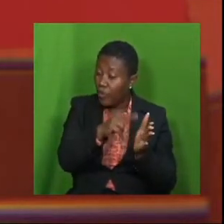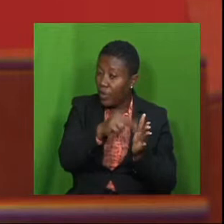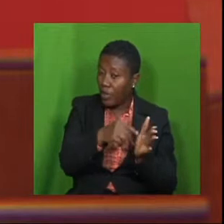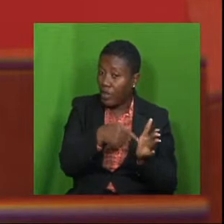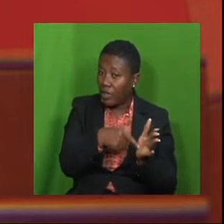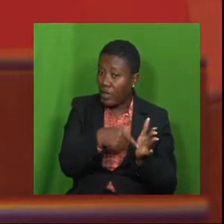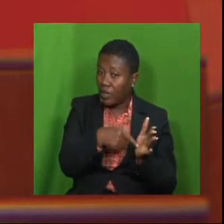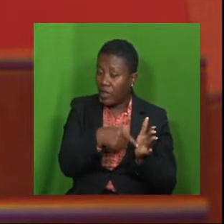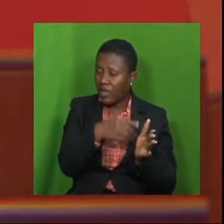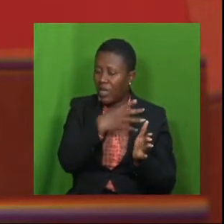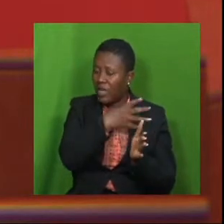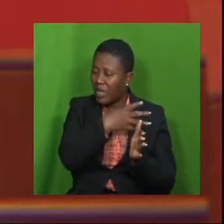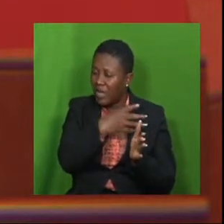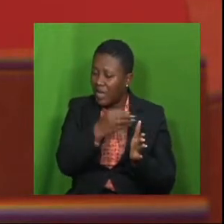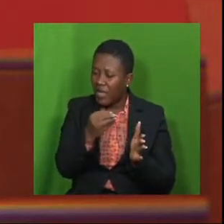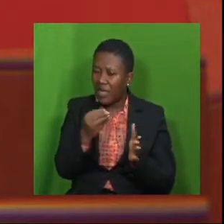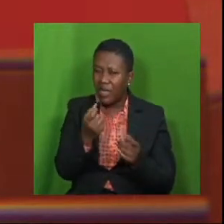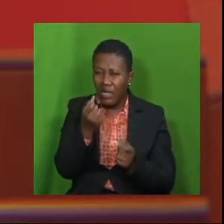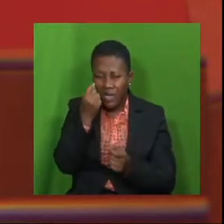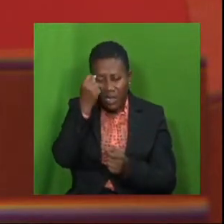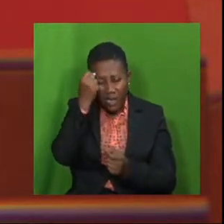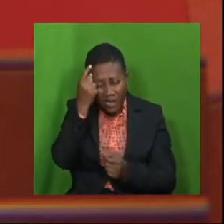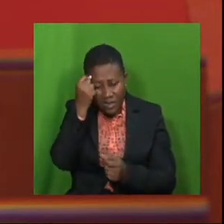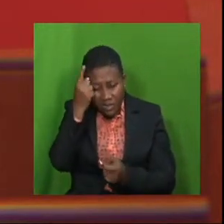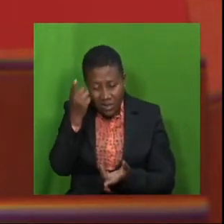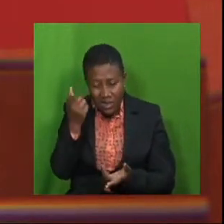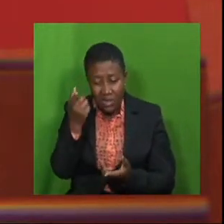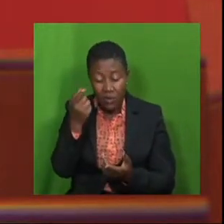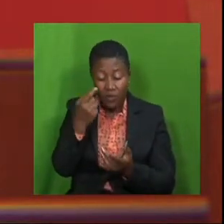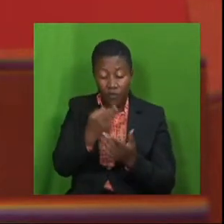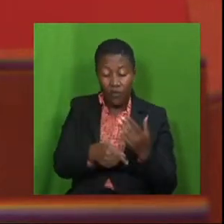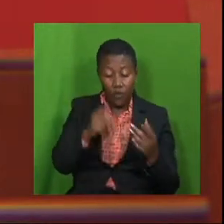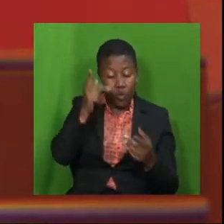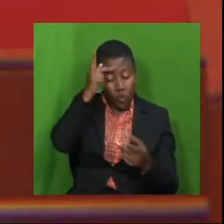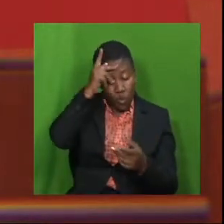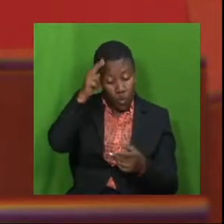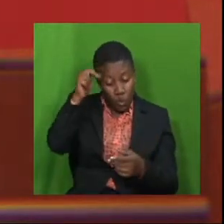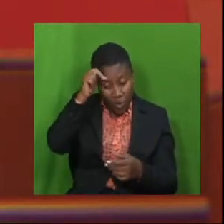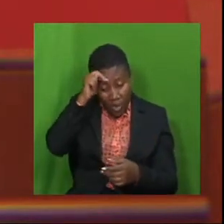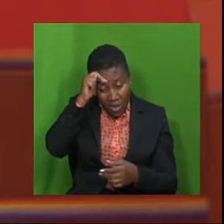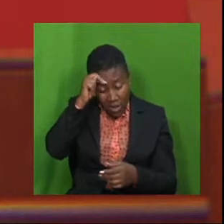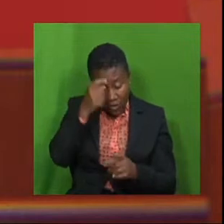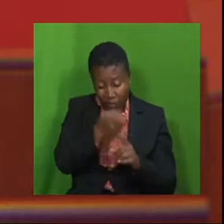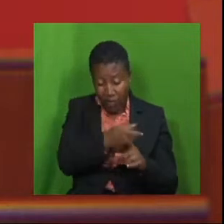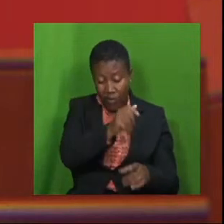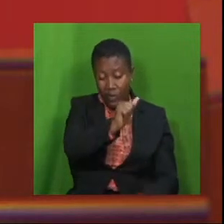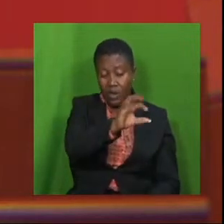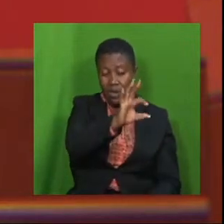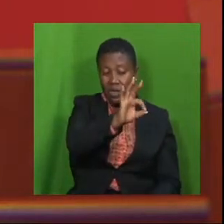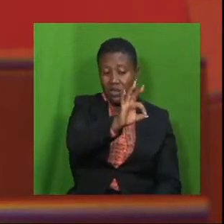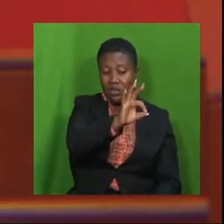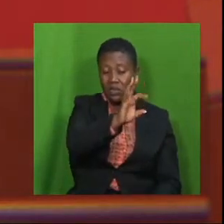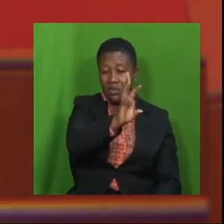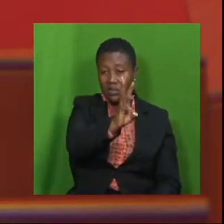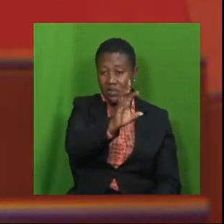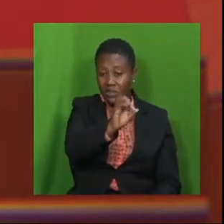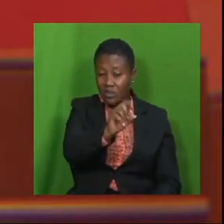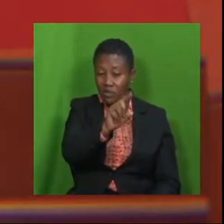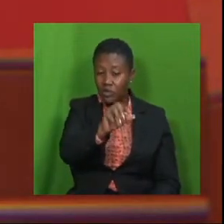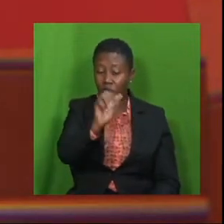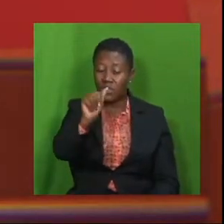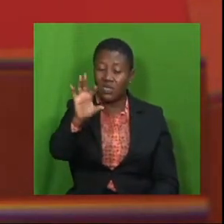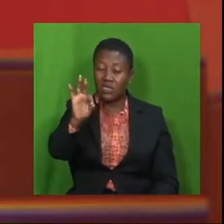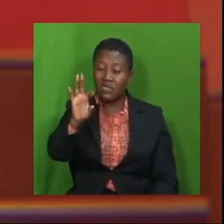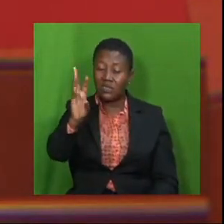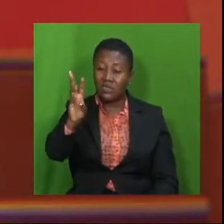an account of Kwame Nkrumah's Ghana from 1950 to 1966 by